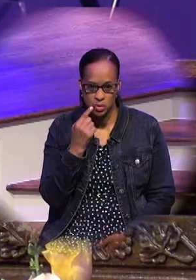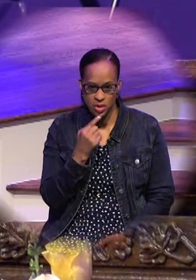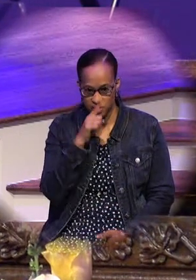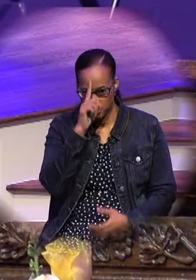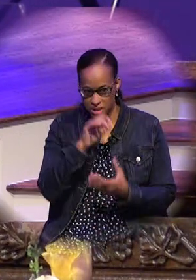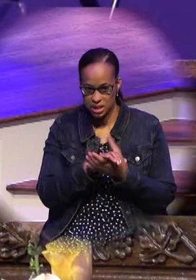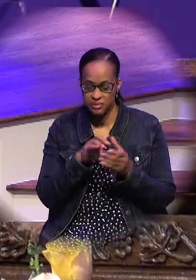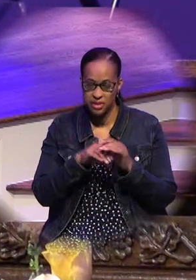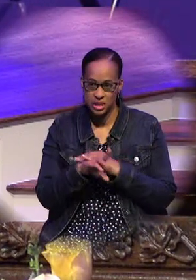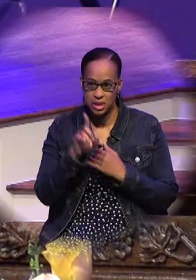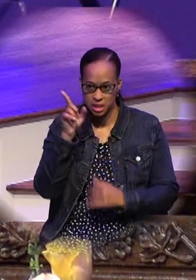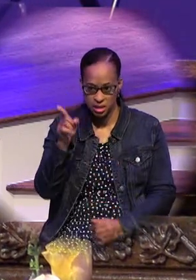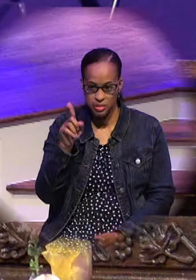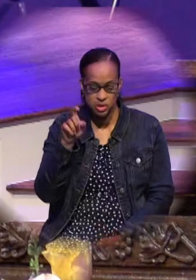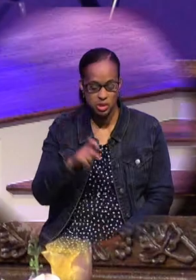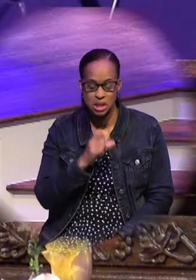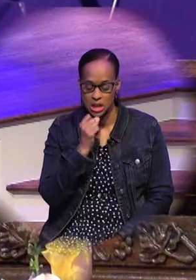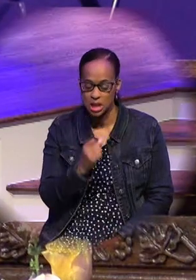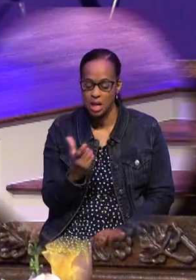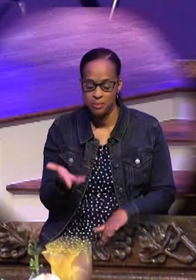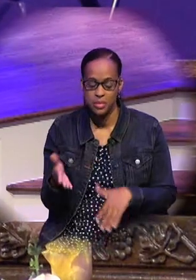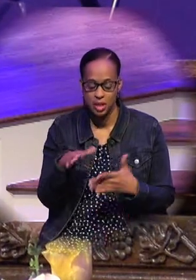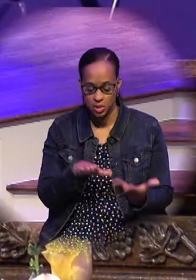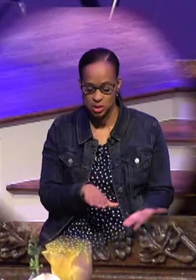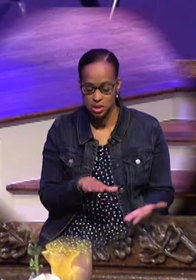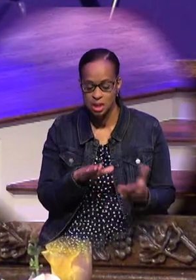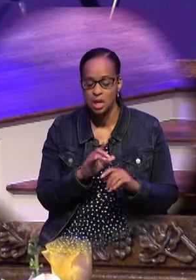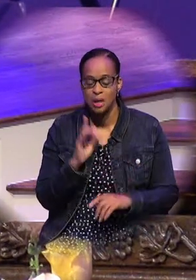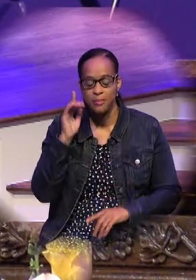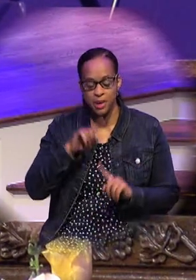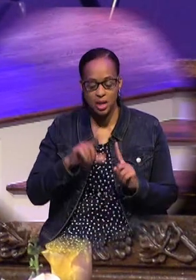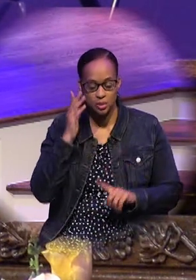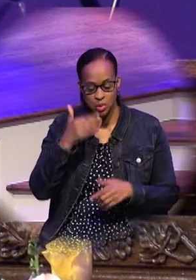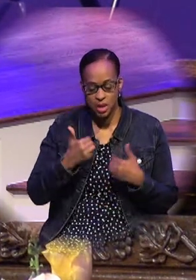believeth in him should not perish, but will have